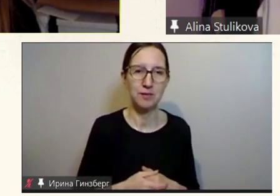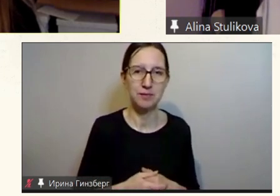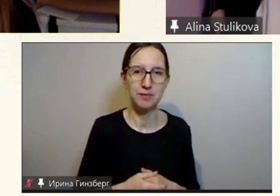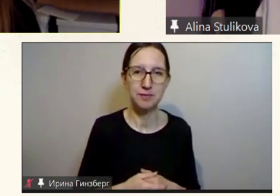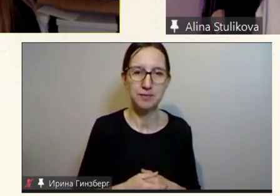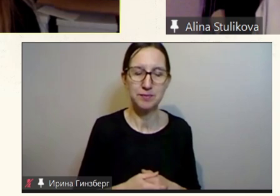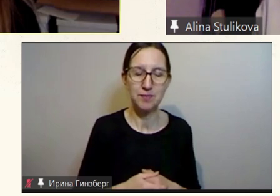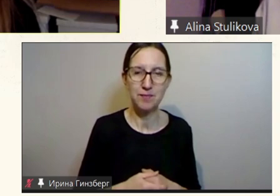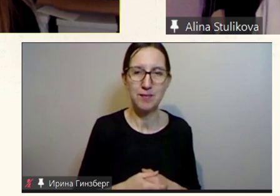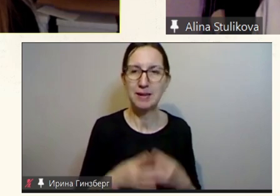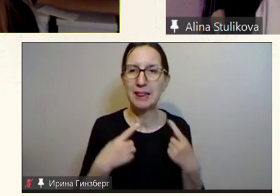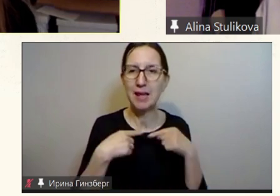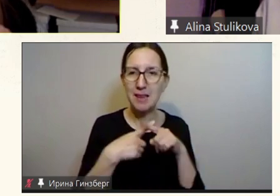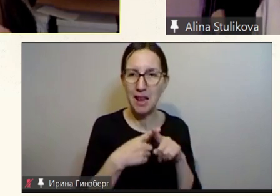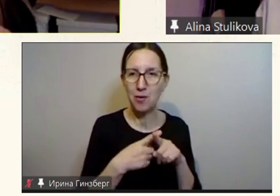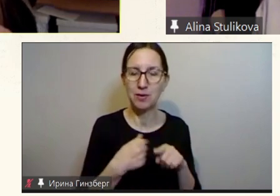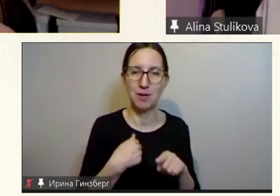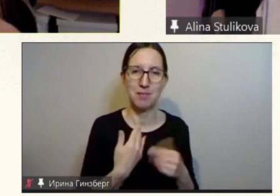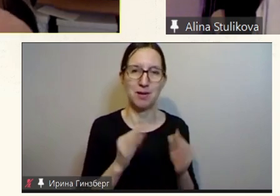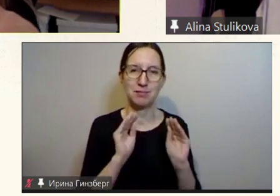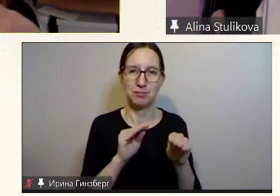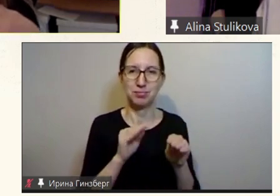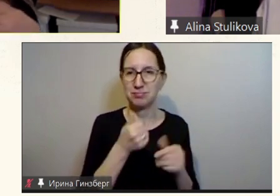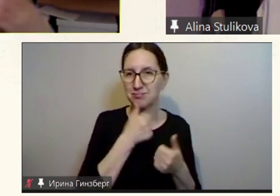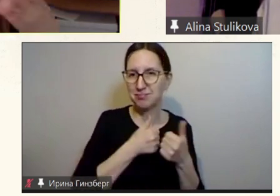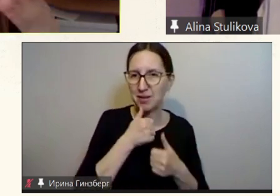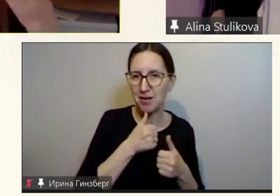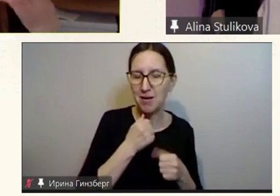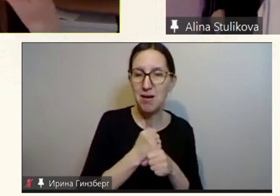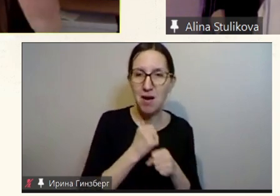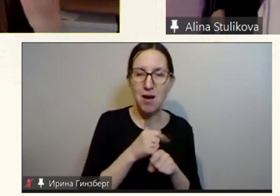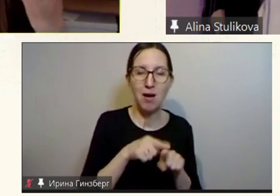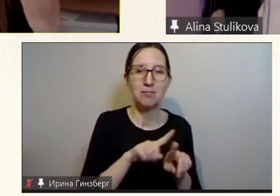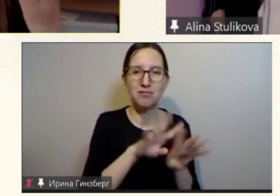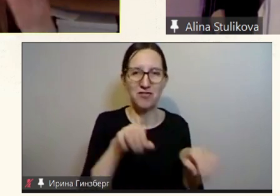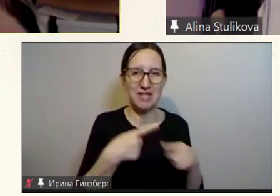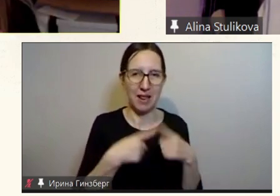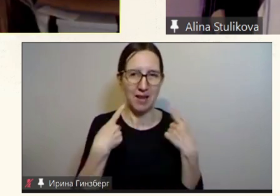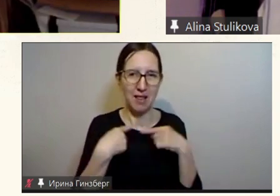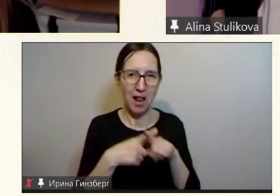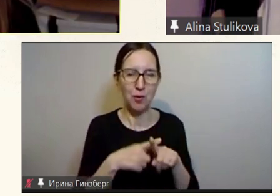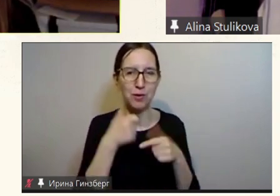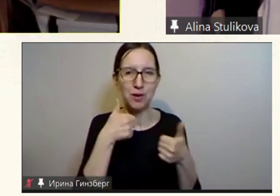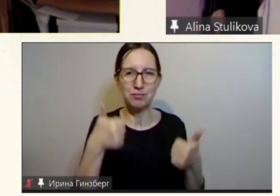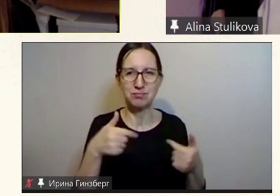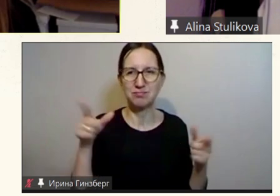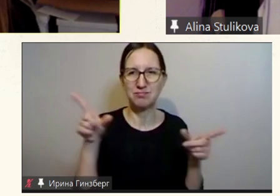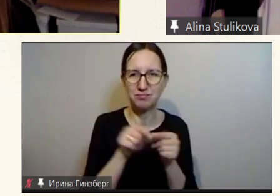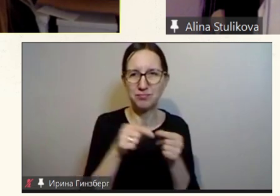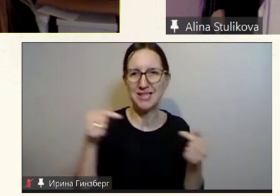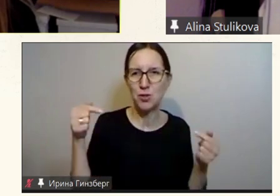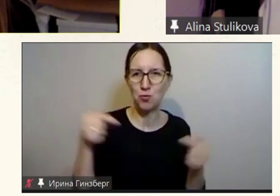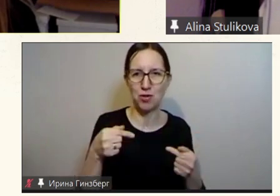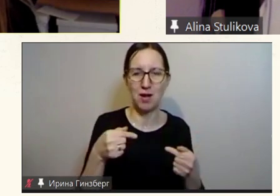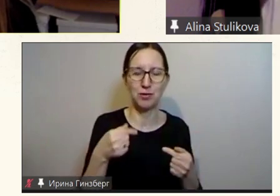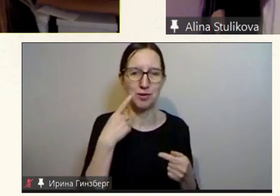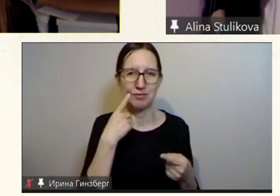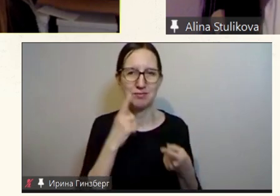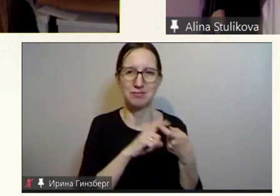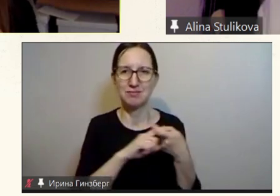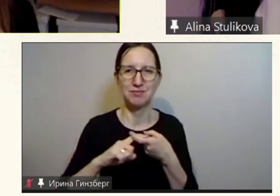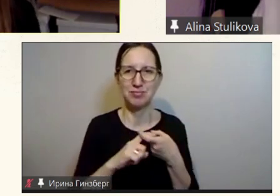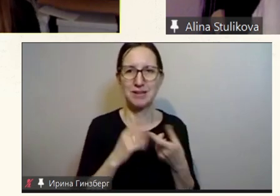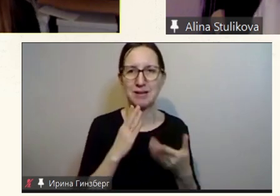working in with now kind of fits in somehow to this crisis that we're all going through, that